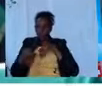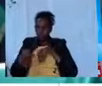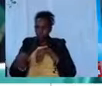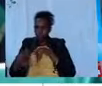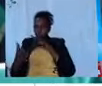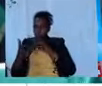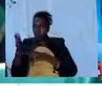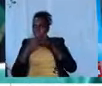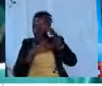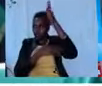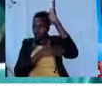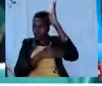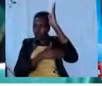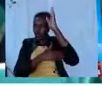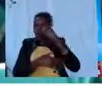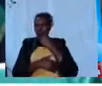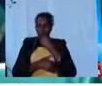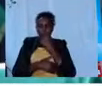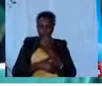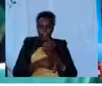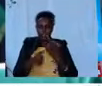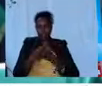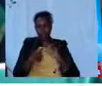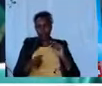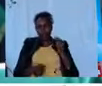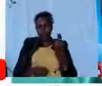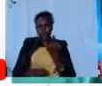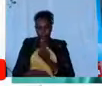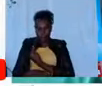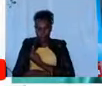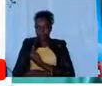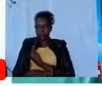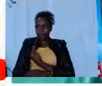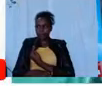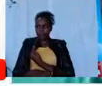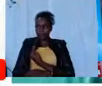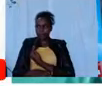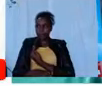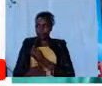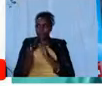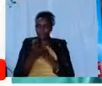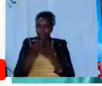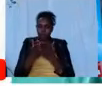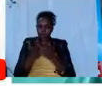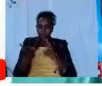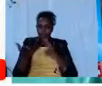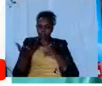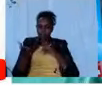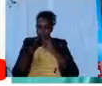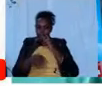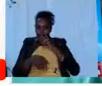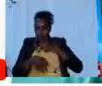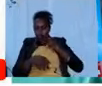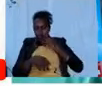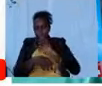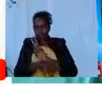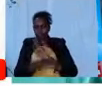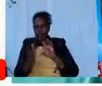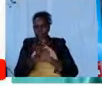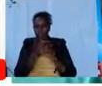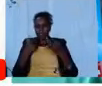follow what God commands from us. The book of Proverbs, chapter 8, verse